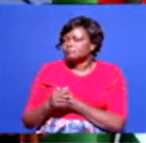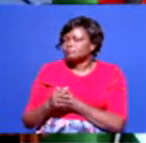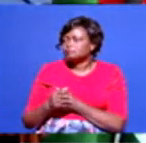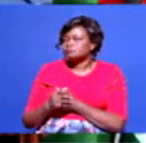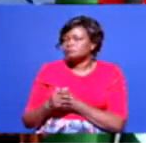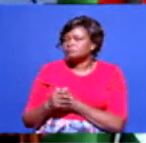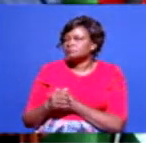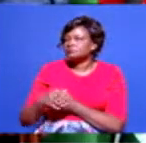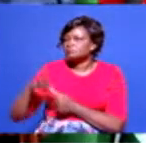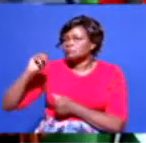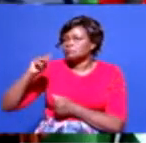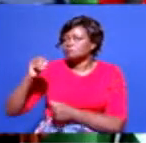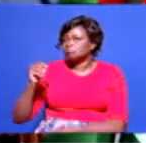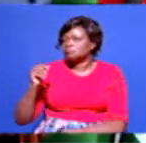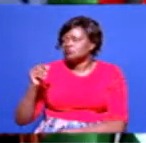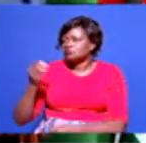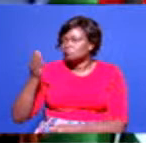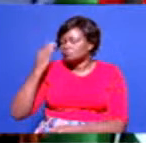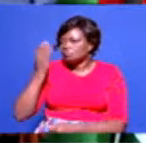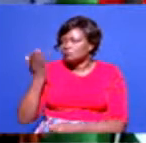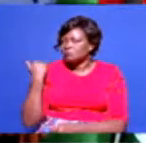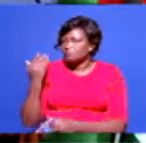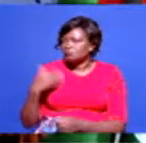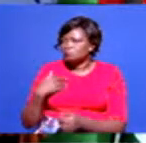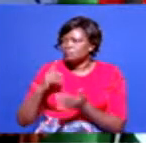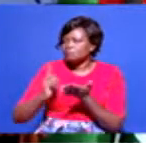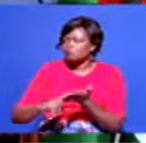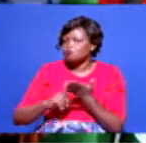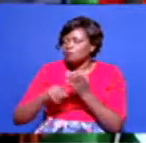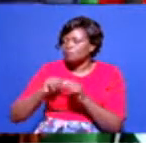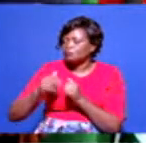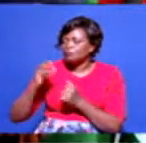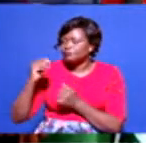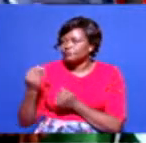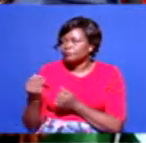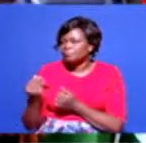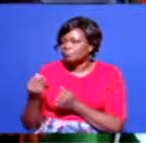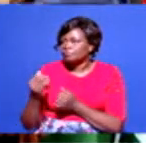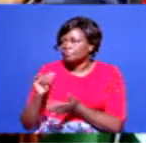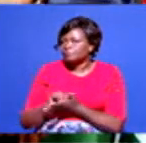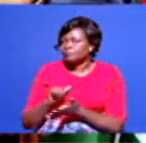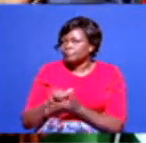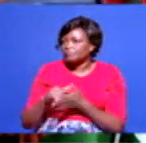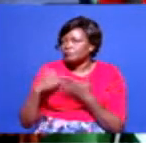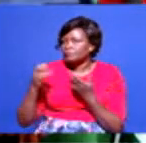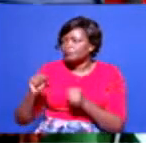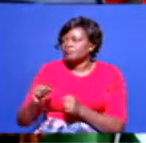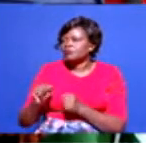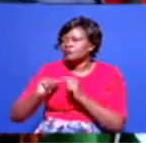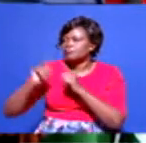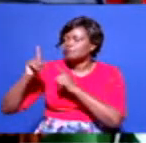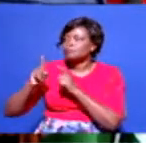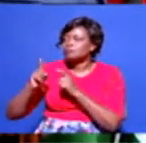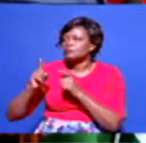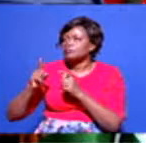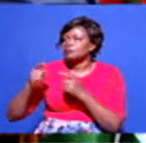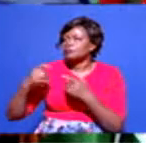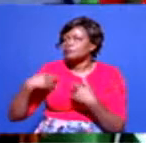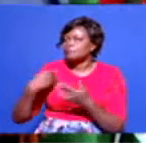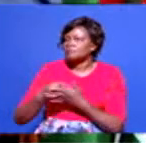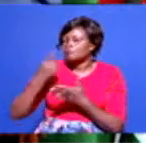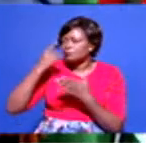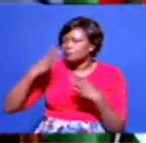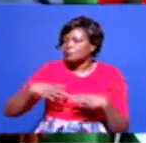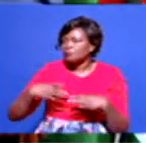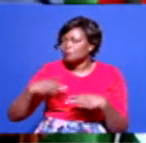the M-Pesa. Remember, there was a lot of debate around M-Pesa, that how can Safaricom hold money for people when